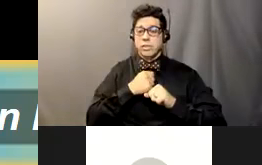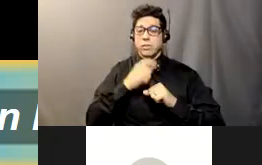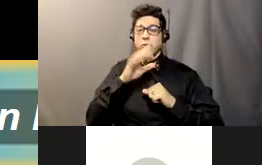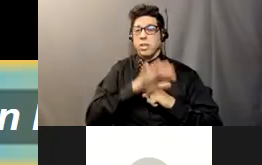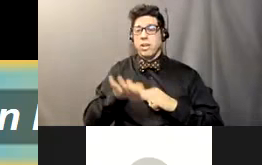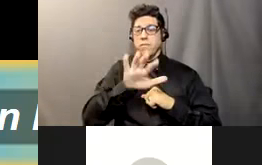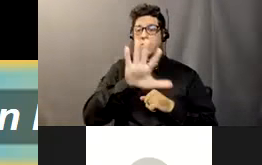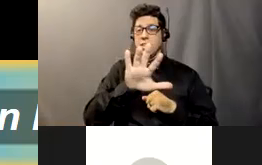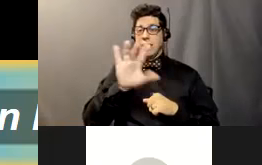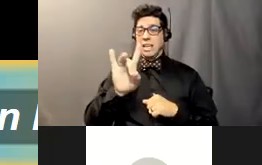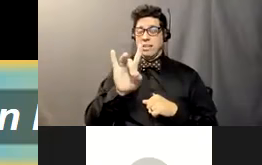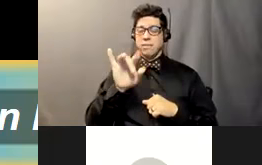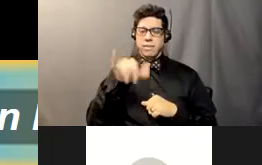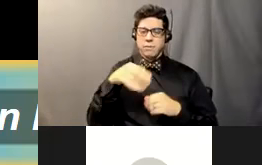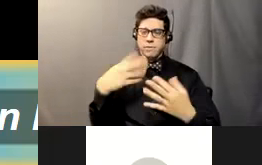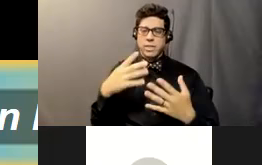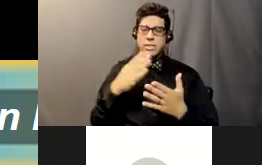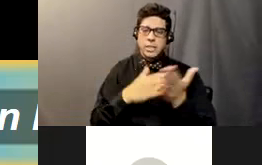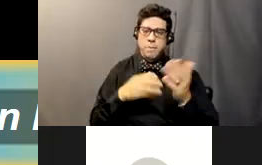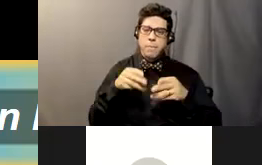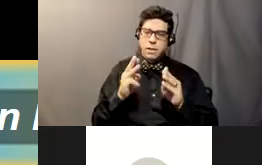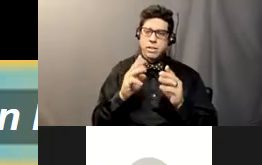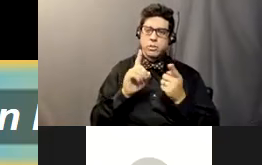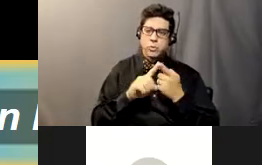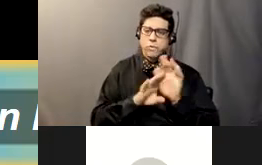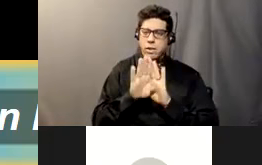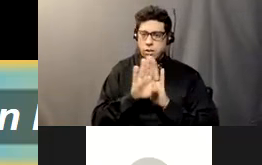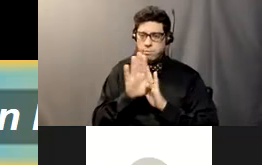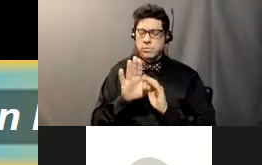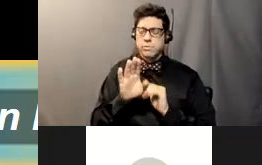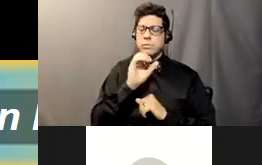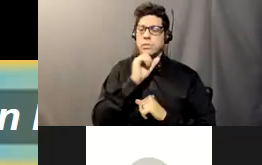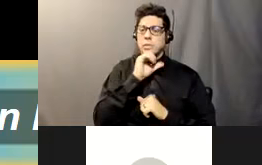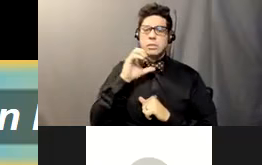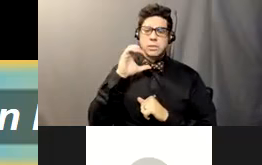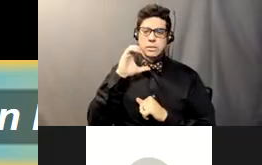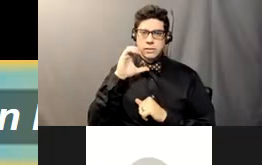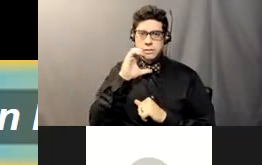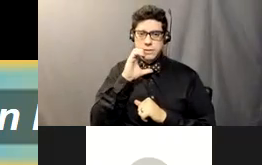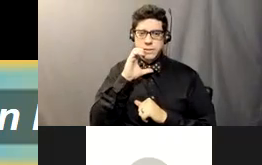some methods to be able to develop a senior